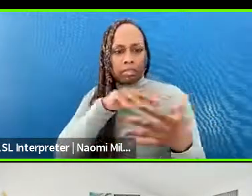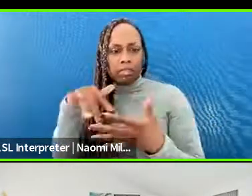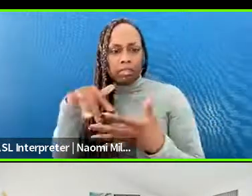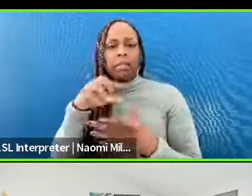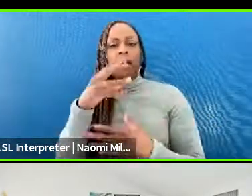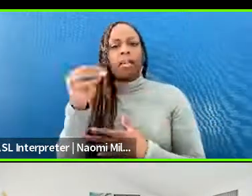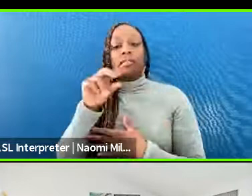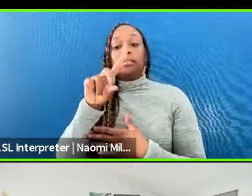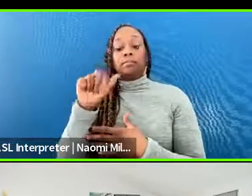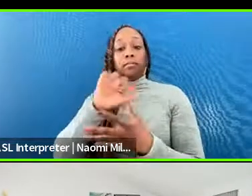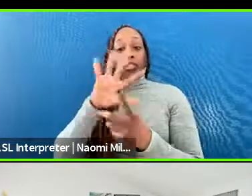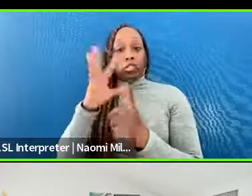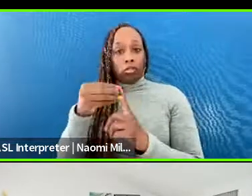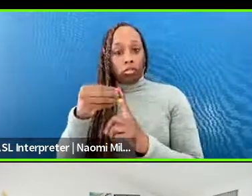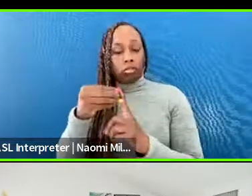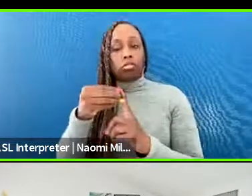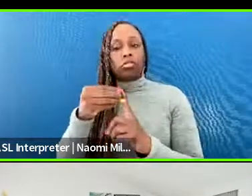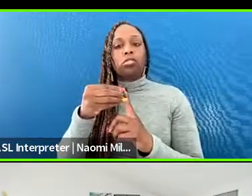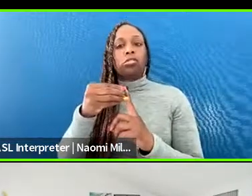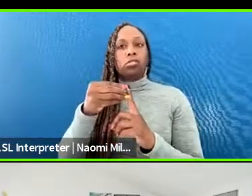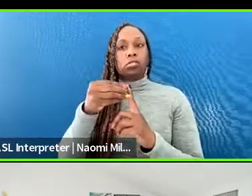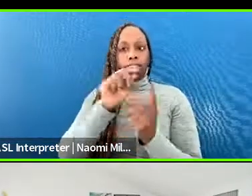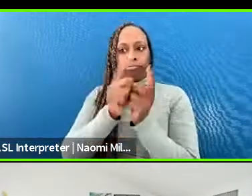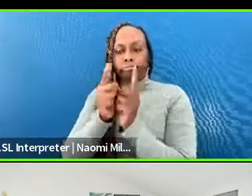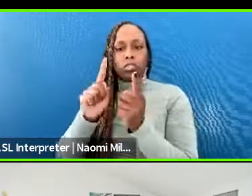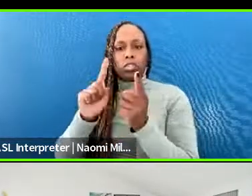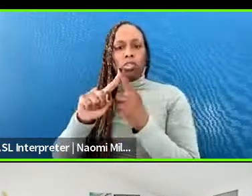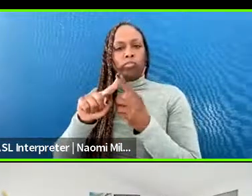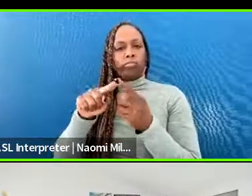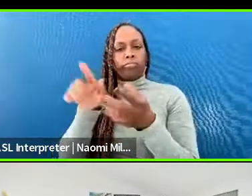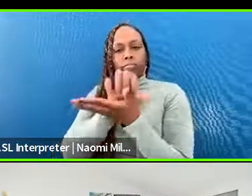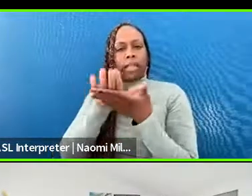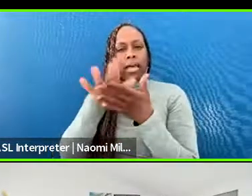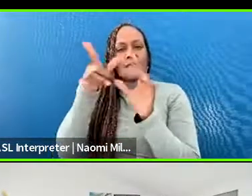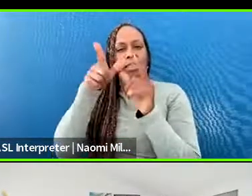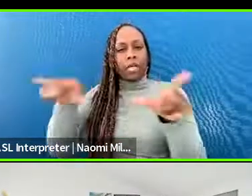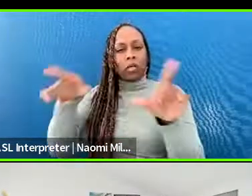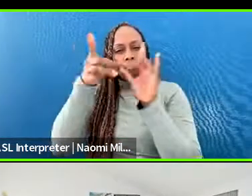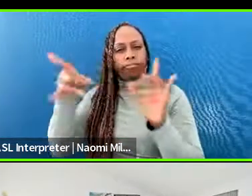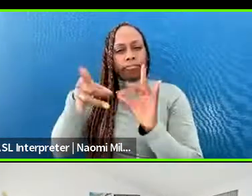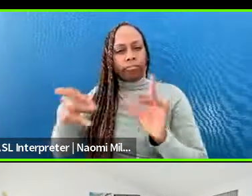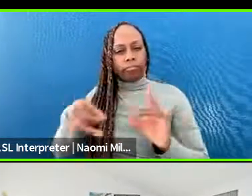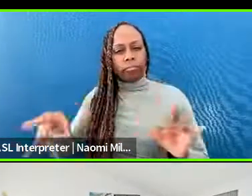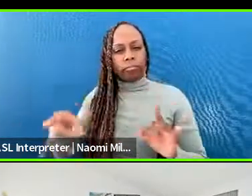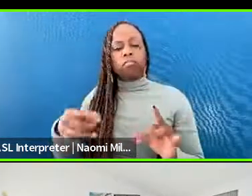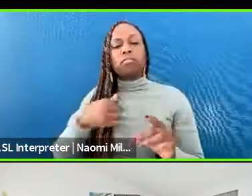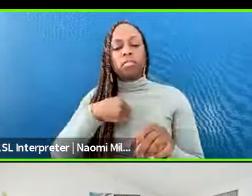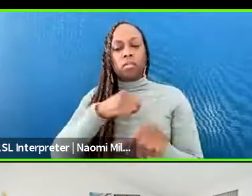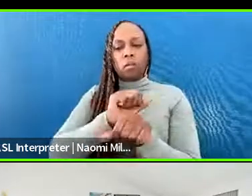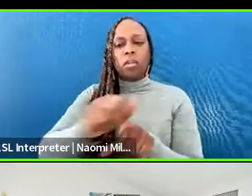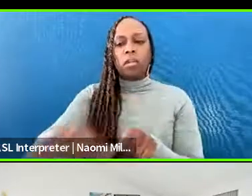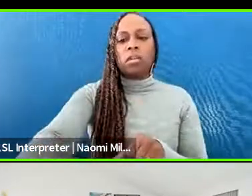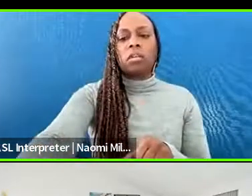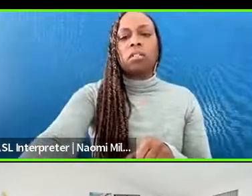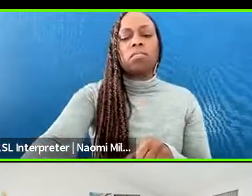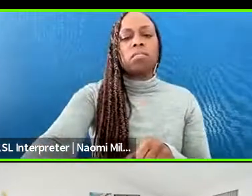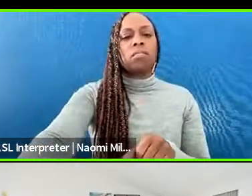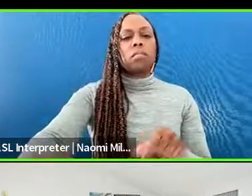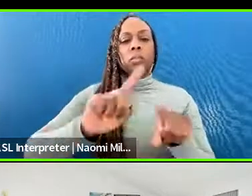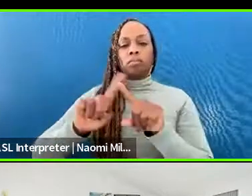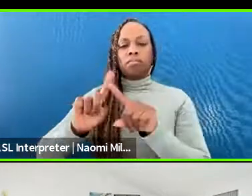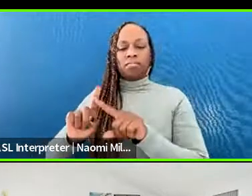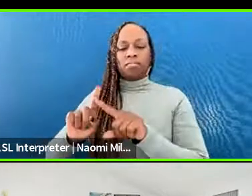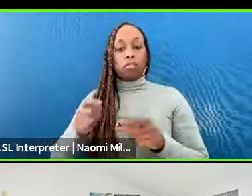culture into plain language. I'm working with a bunch of different people to try to translate the New